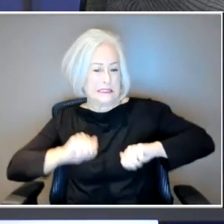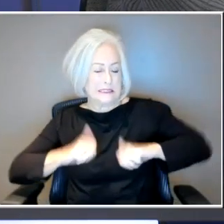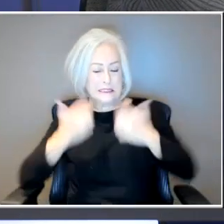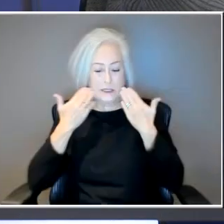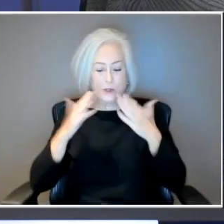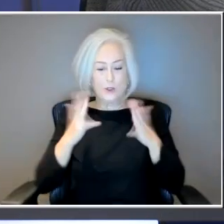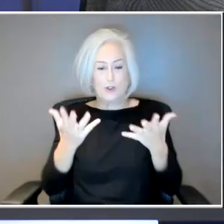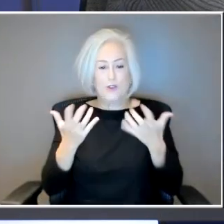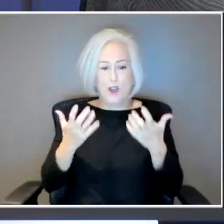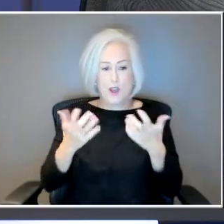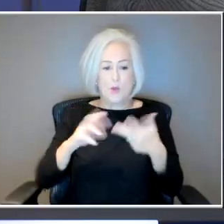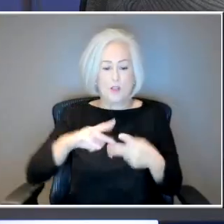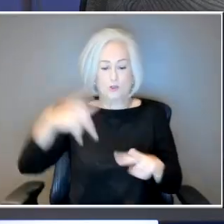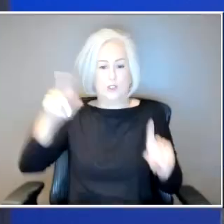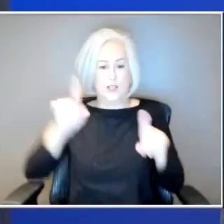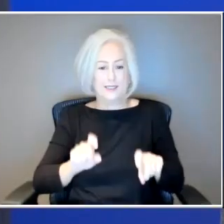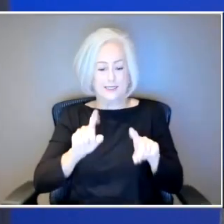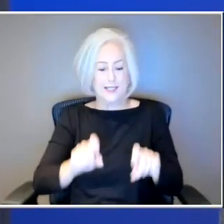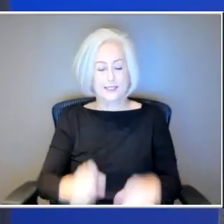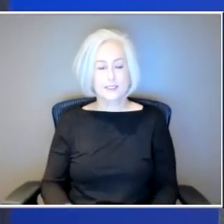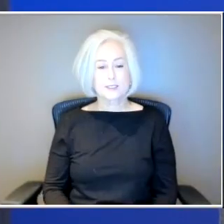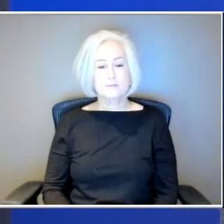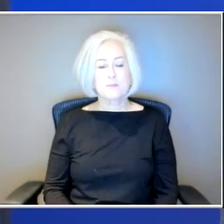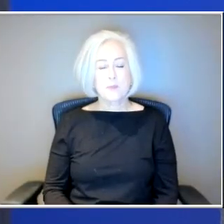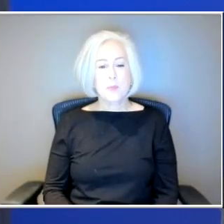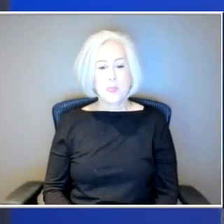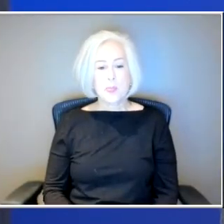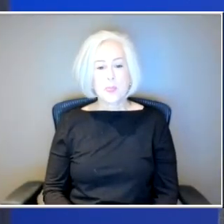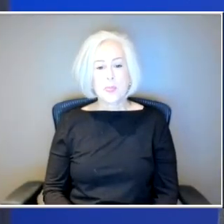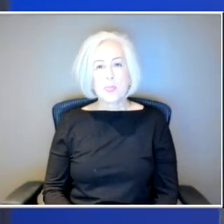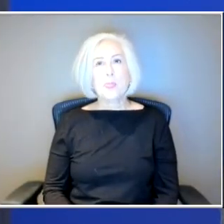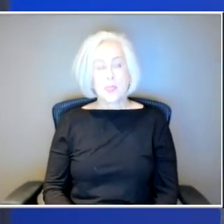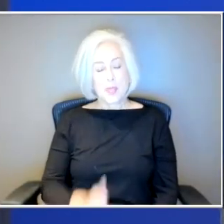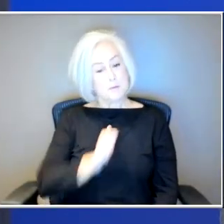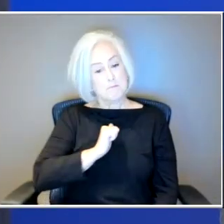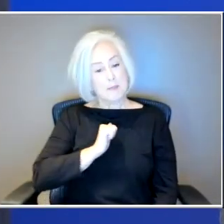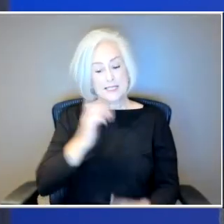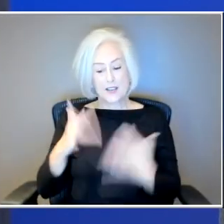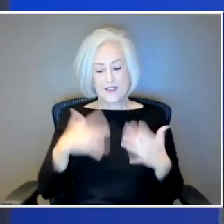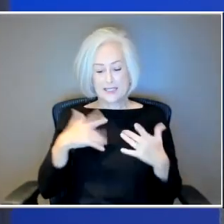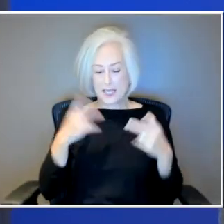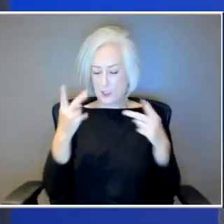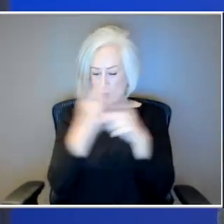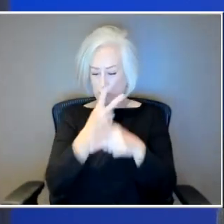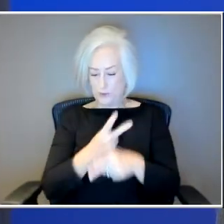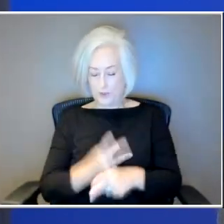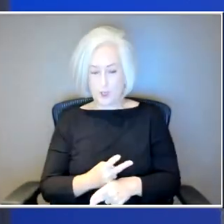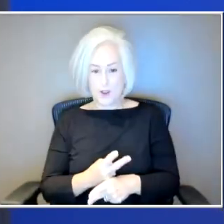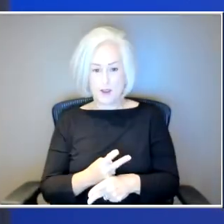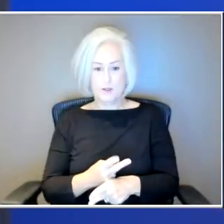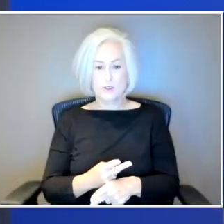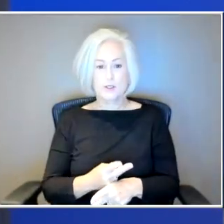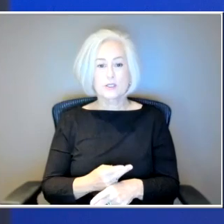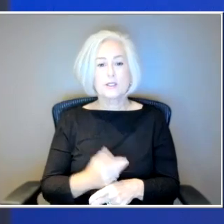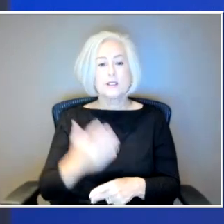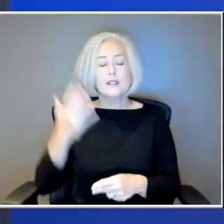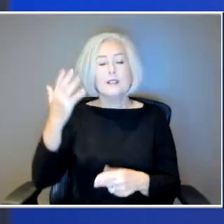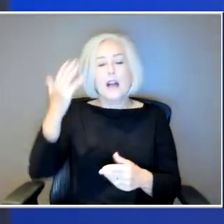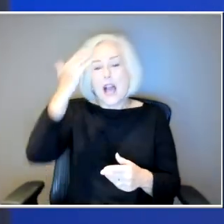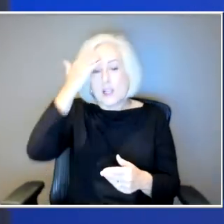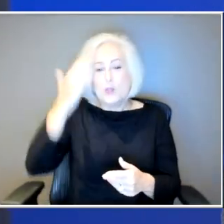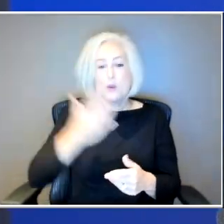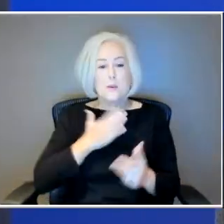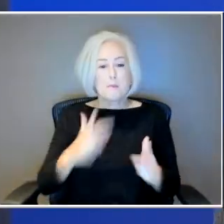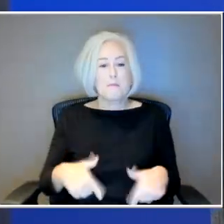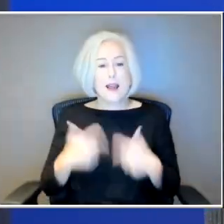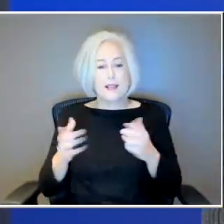test? I think I was more excited to sort that out because I knew my continued life plans, when people ask you, what do you see in 10